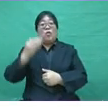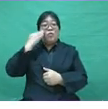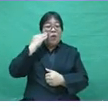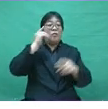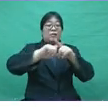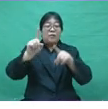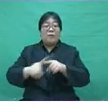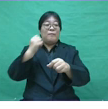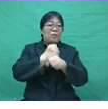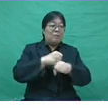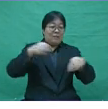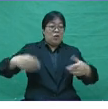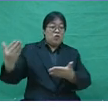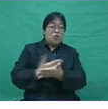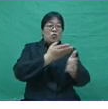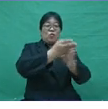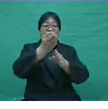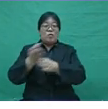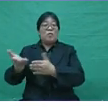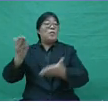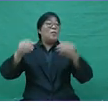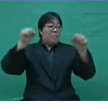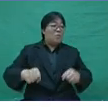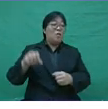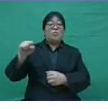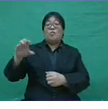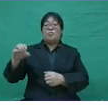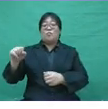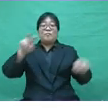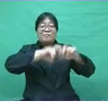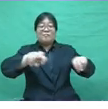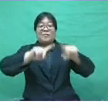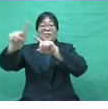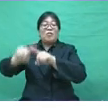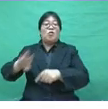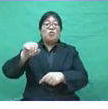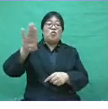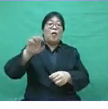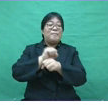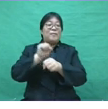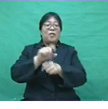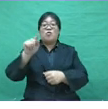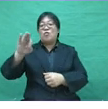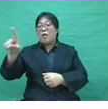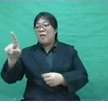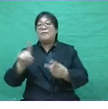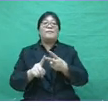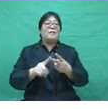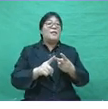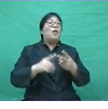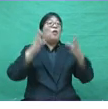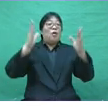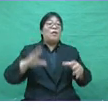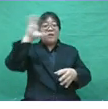in these new sectors would allow SOXO to explore job market trends and facilitate employment of job seekers